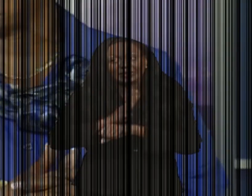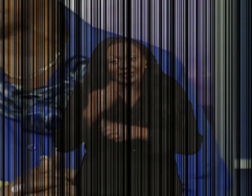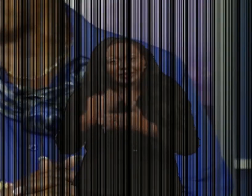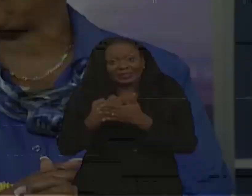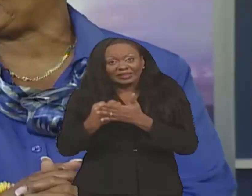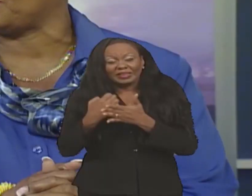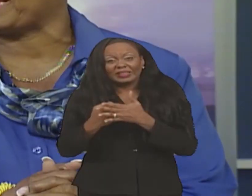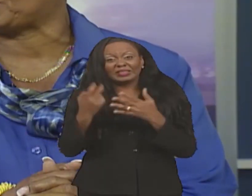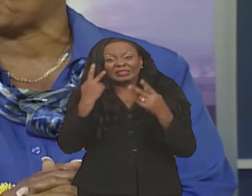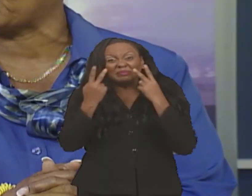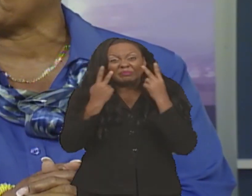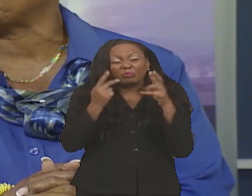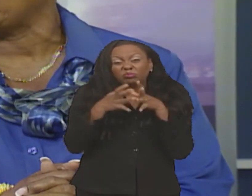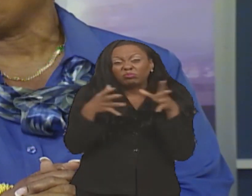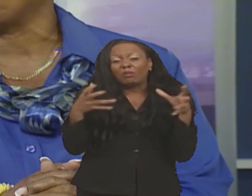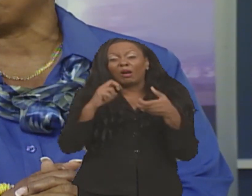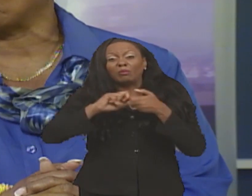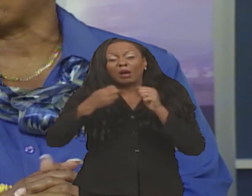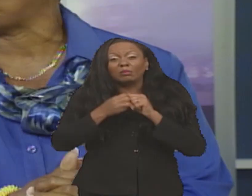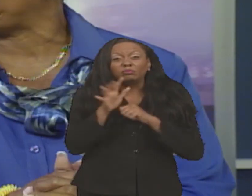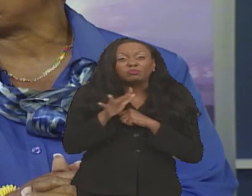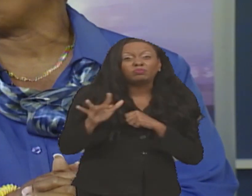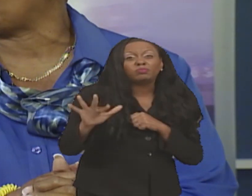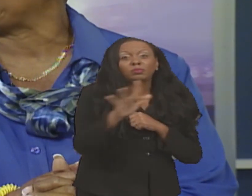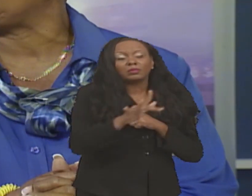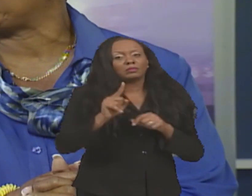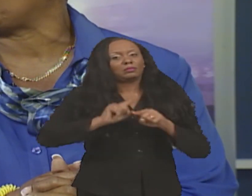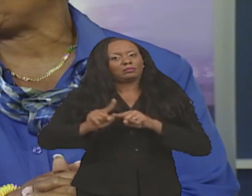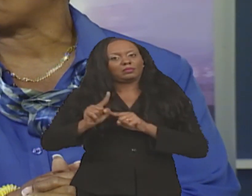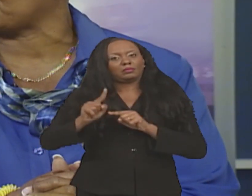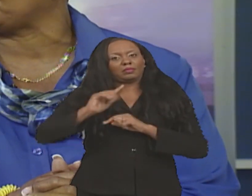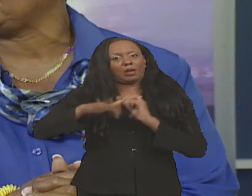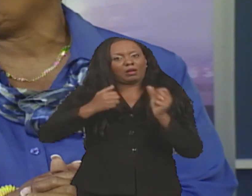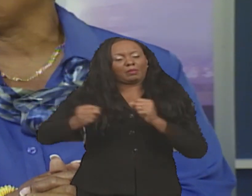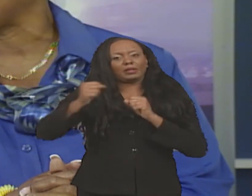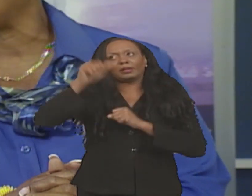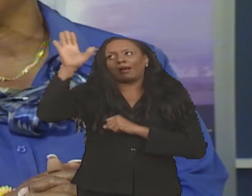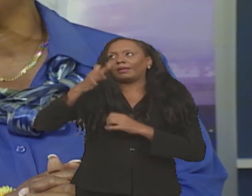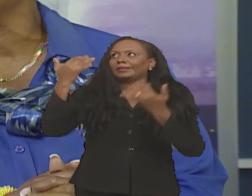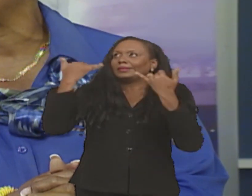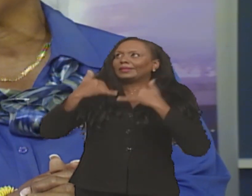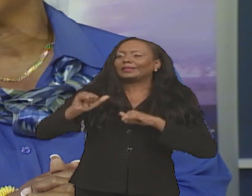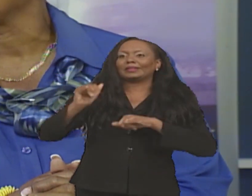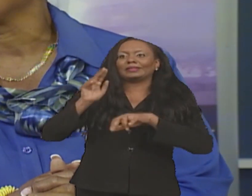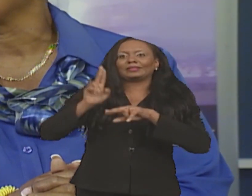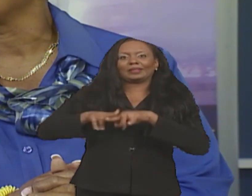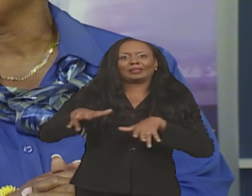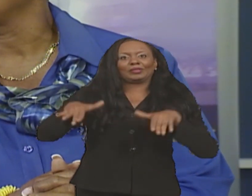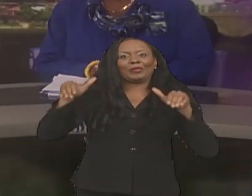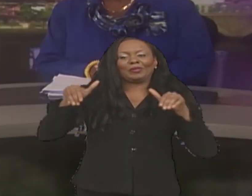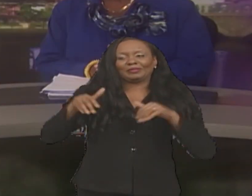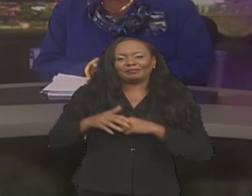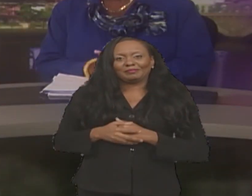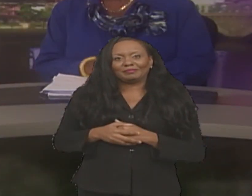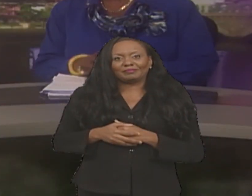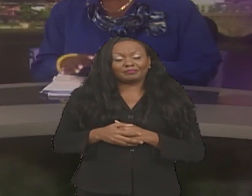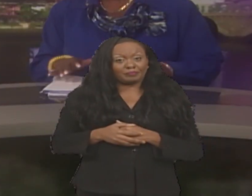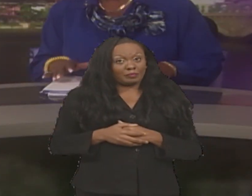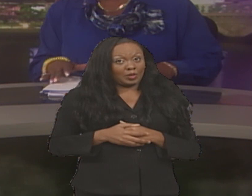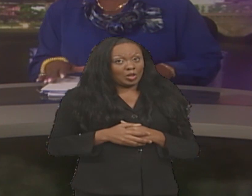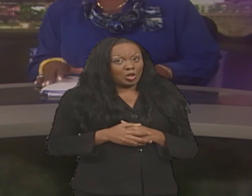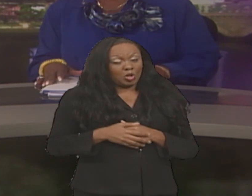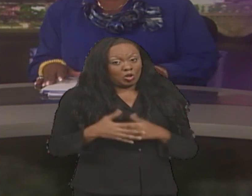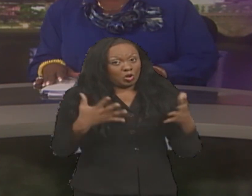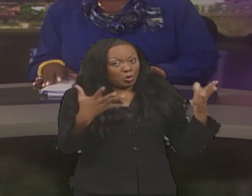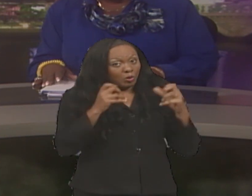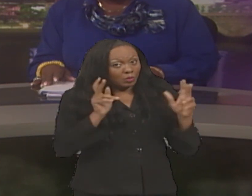on. We are seeing what's happening in the rest of the world, but we know that Almighty God is still on his throne, and he can bring us through. And I understand you want people to get there early